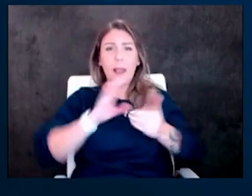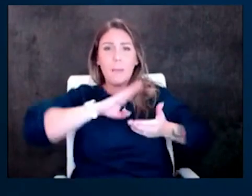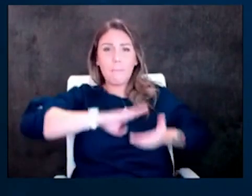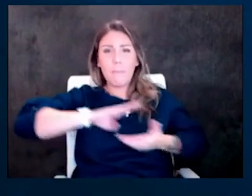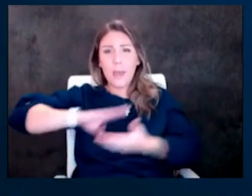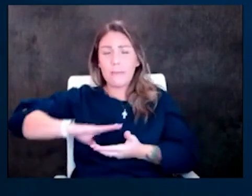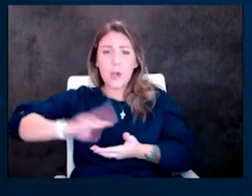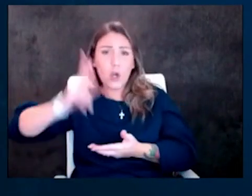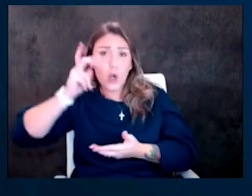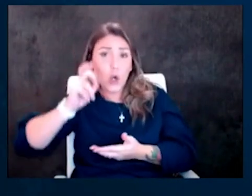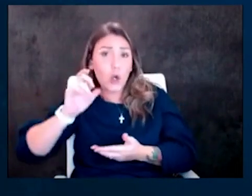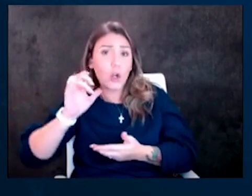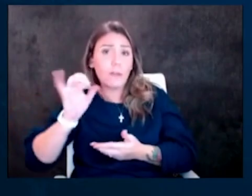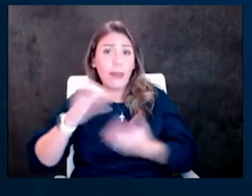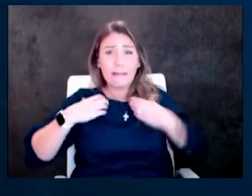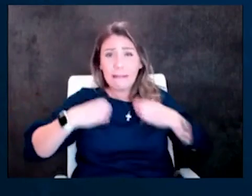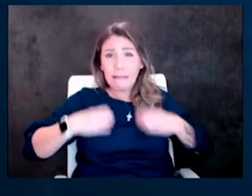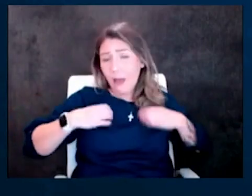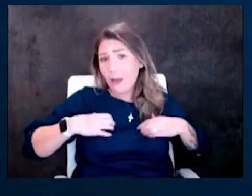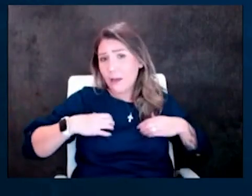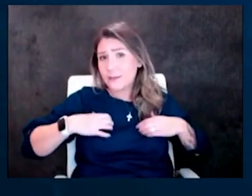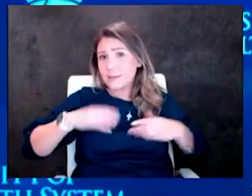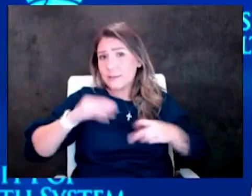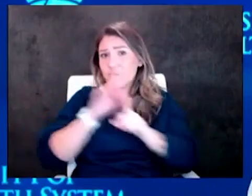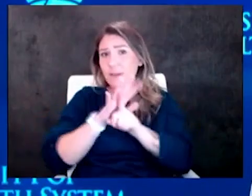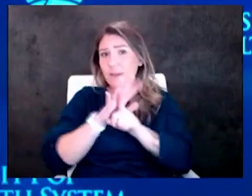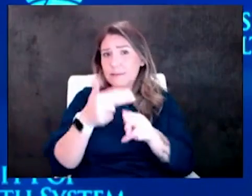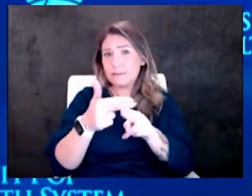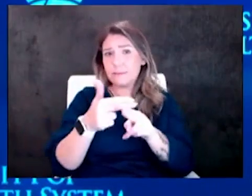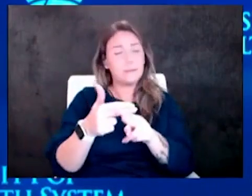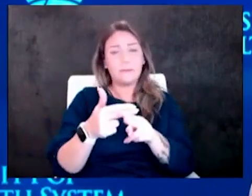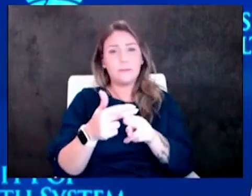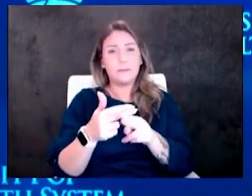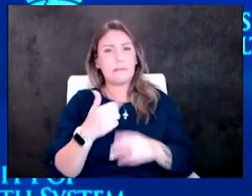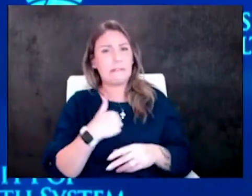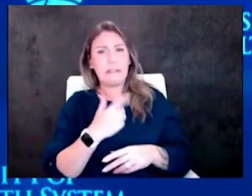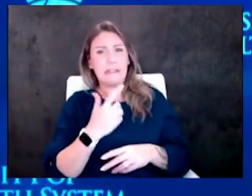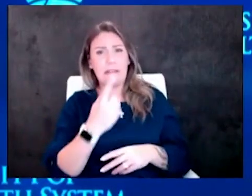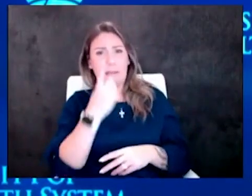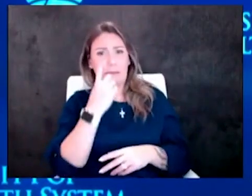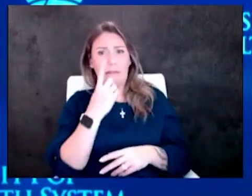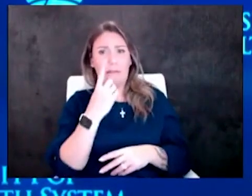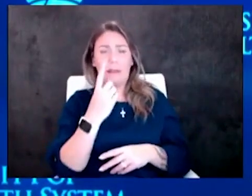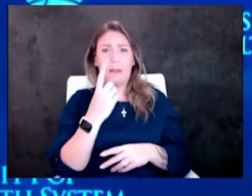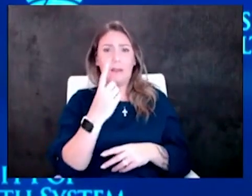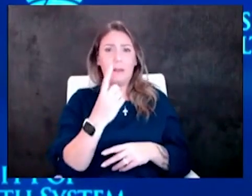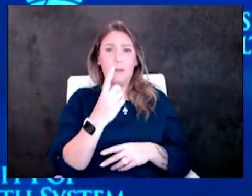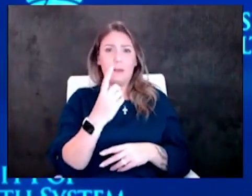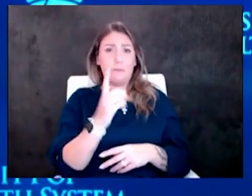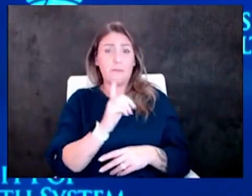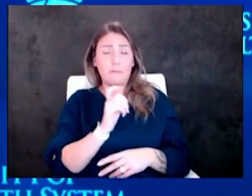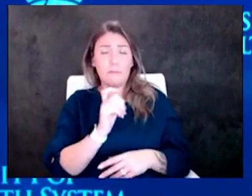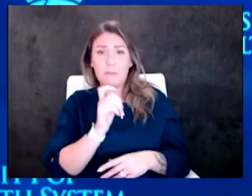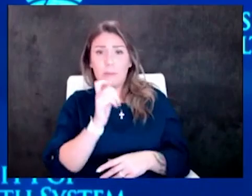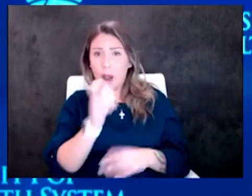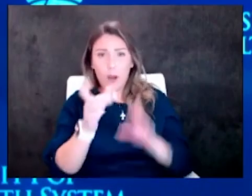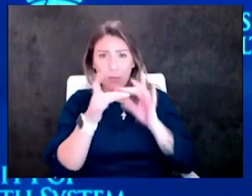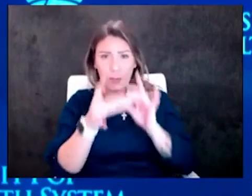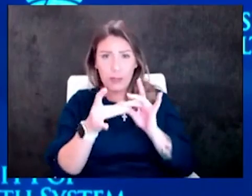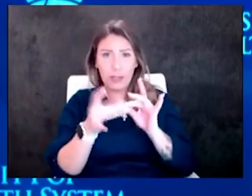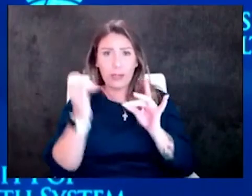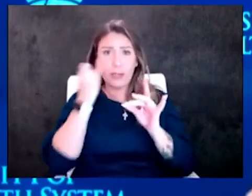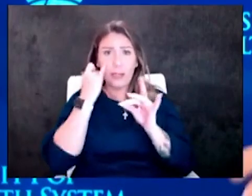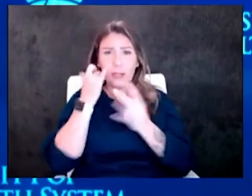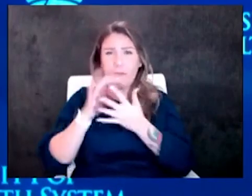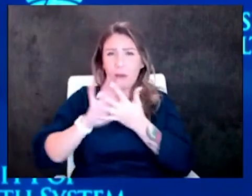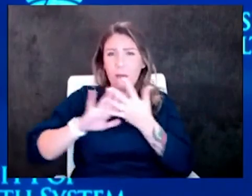affected temporarily? Yeah, no, I don't think that's those. I think those are true, and unrelated. And so if you have a haziness in your lungs, you've obviously